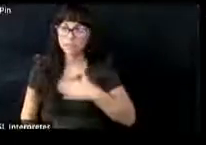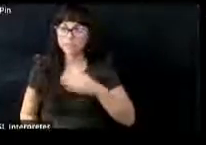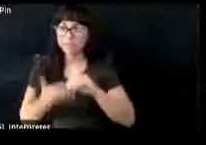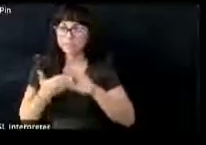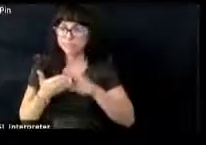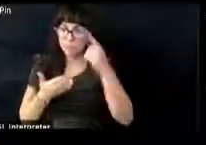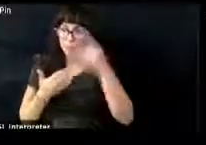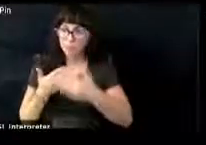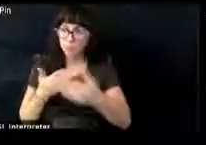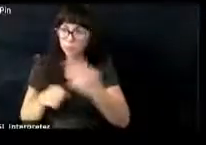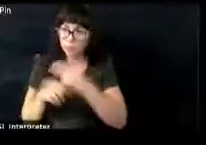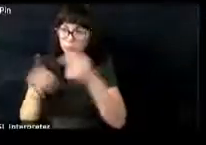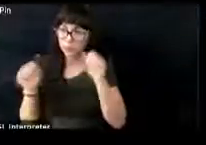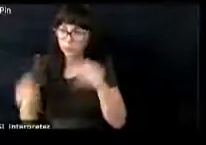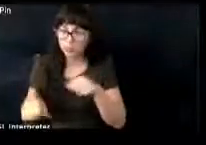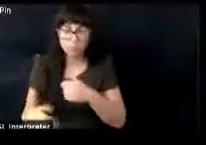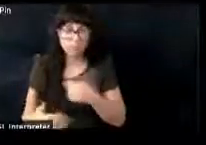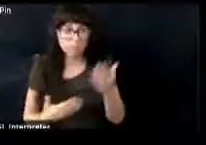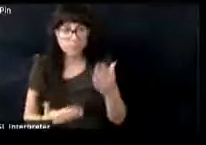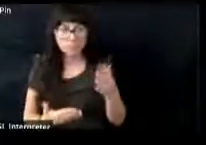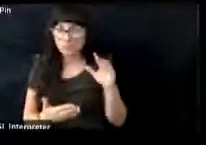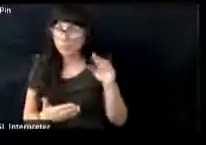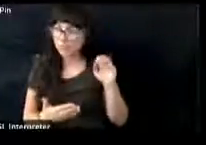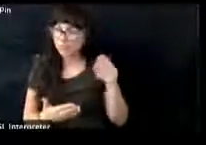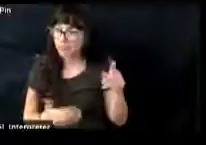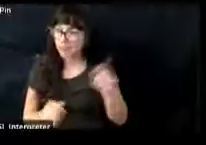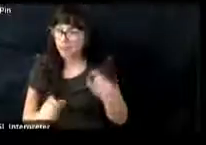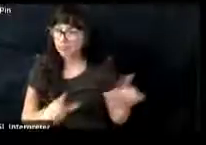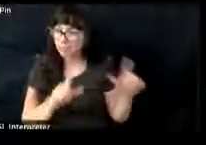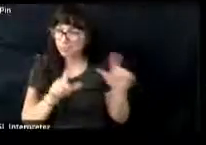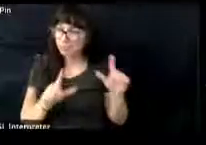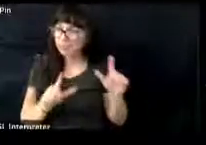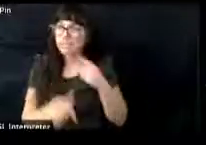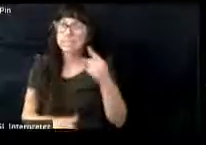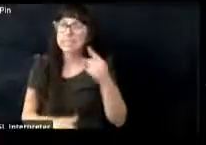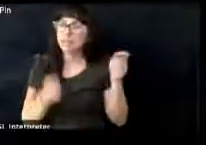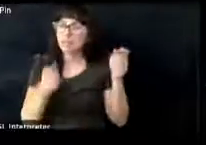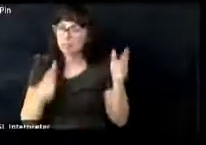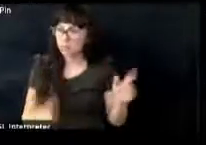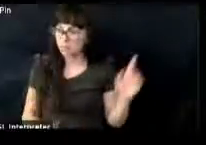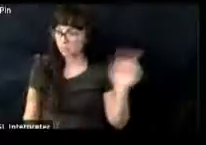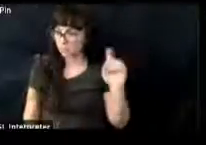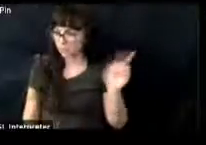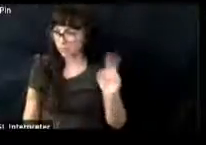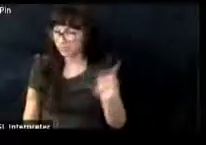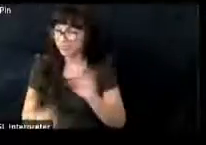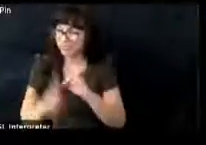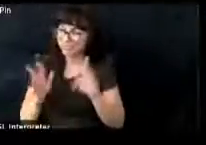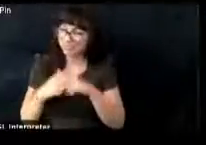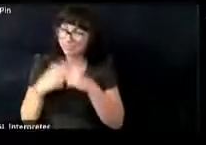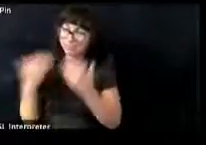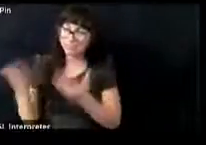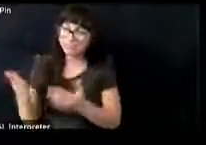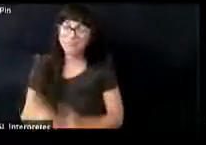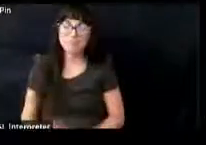for future reference. And if you have an area you would like to discuss, please let the mapper know what that is, and the floor is yours.